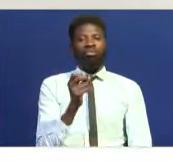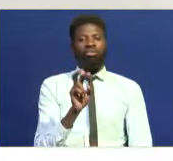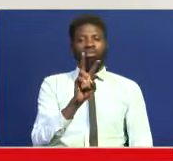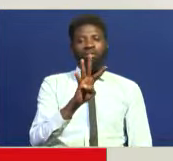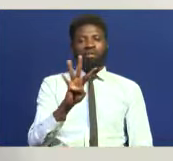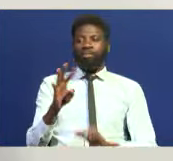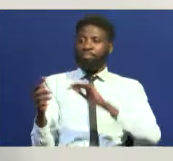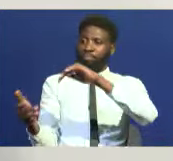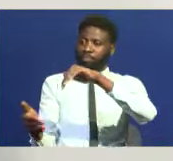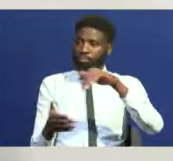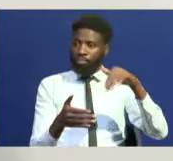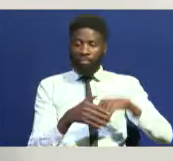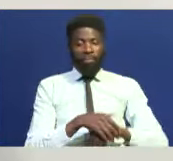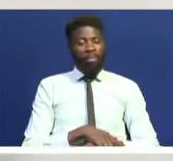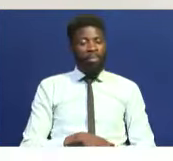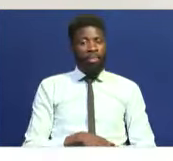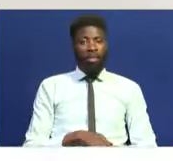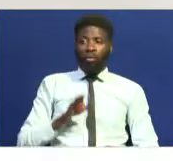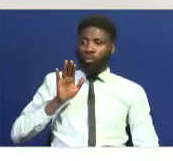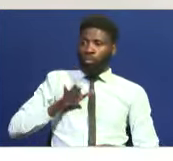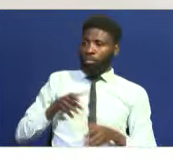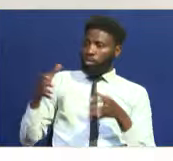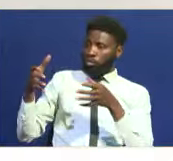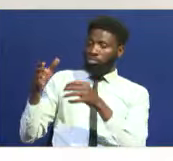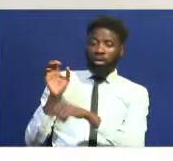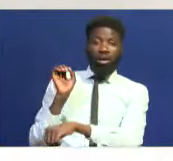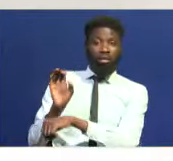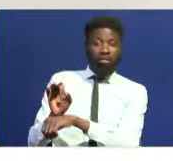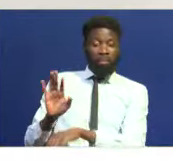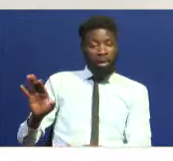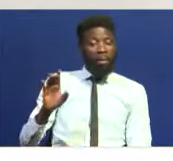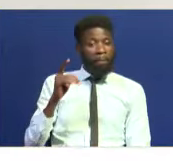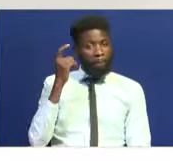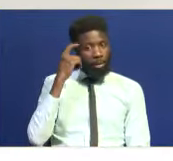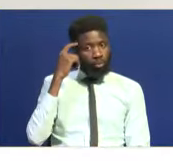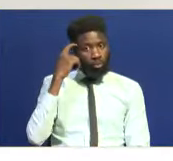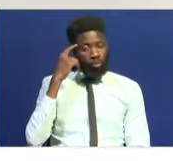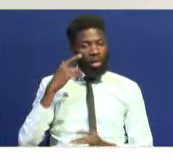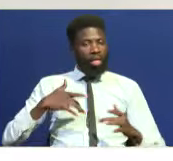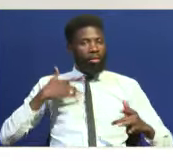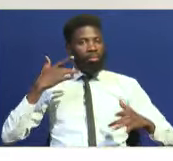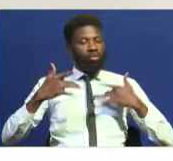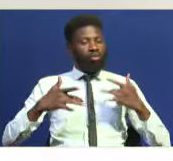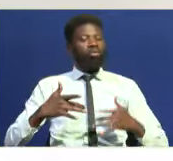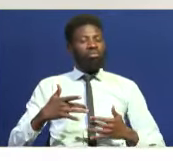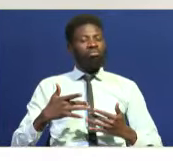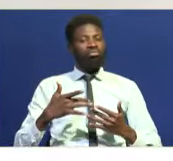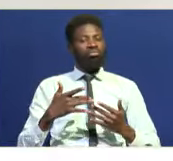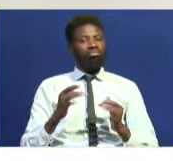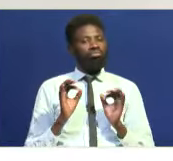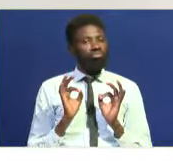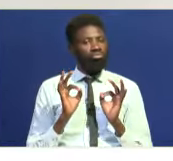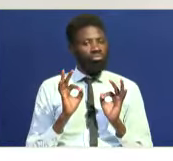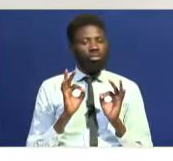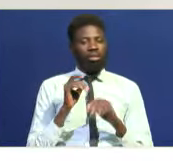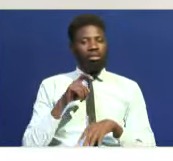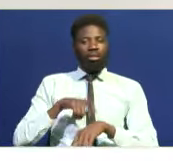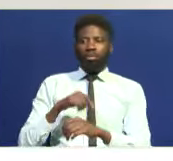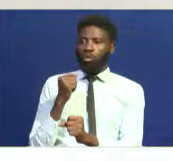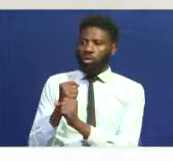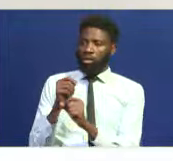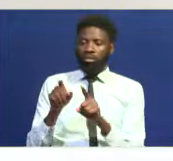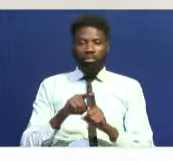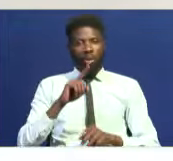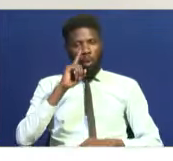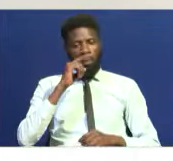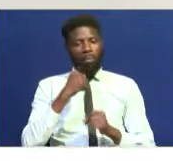Now, elsewhere, women have been advised to prioritize their mental and emotional well-being both at work and at home to stem the rising